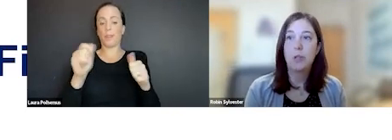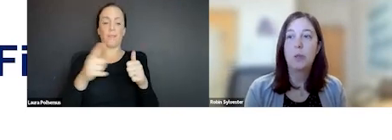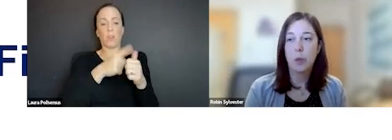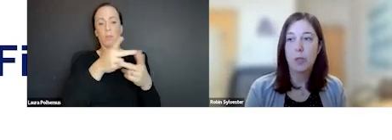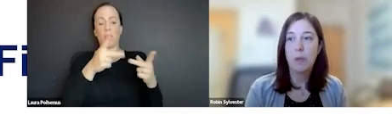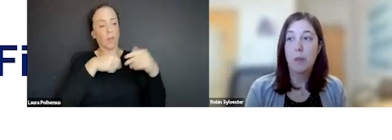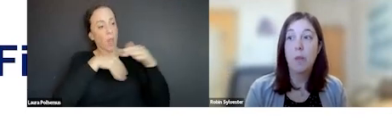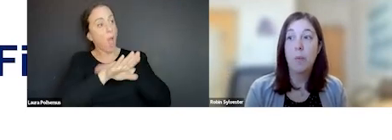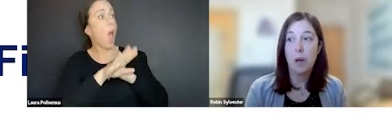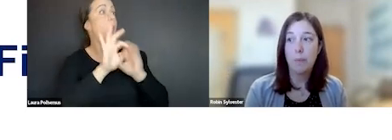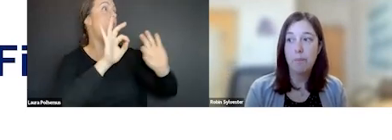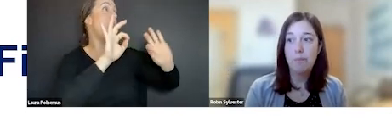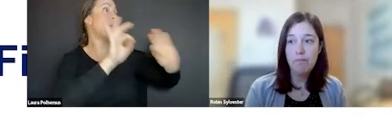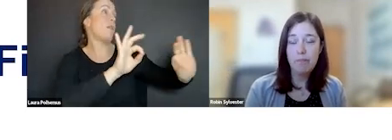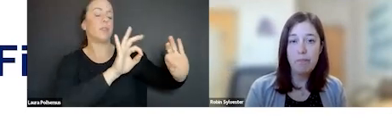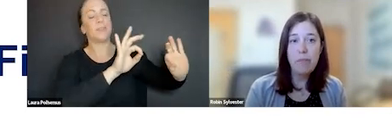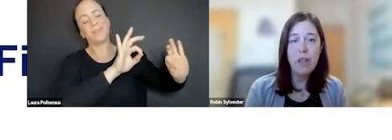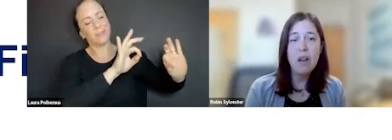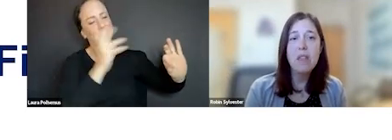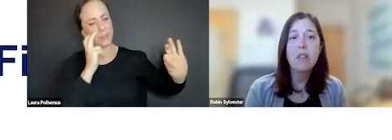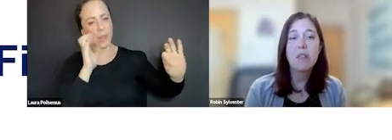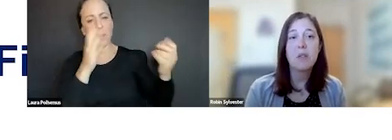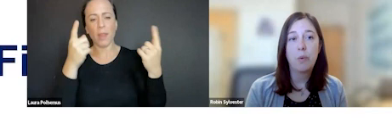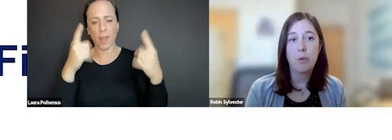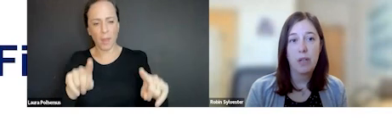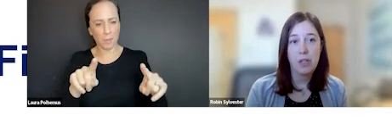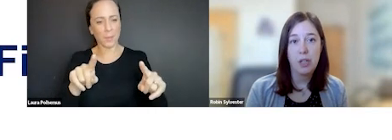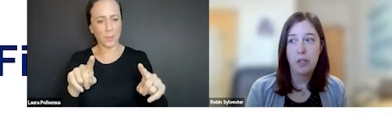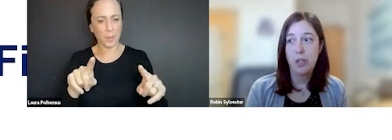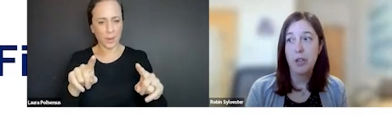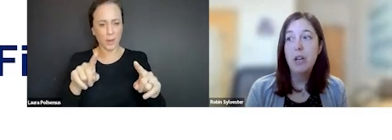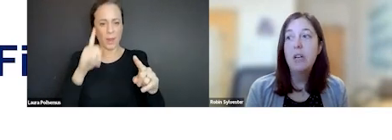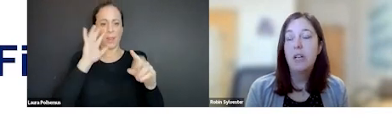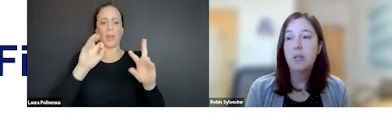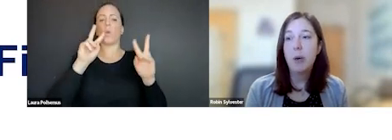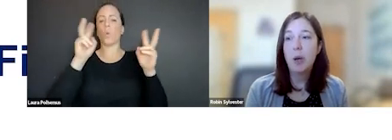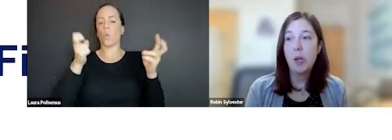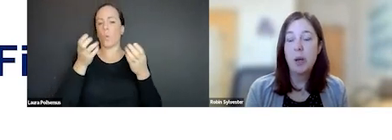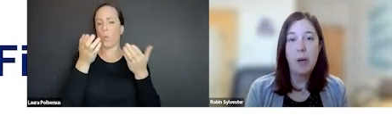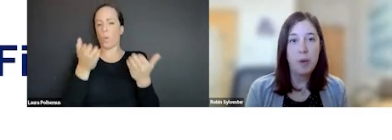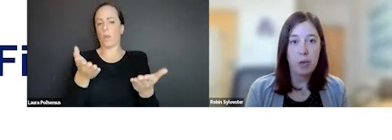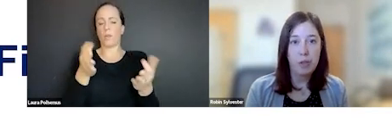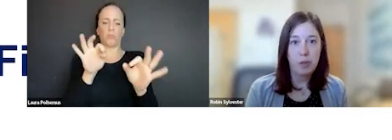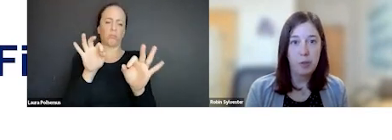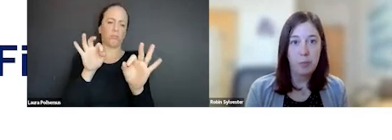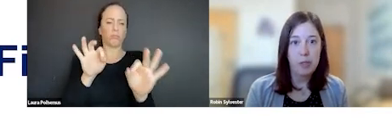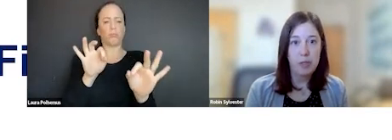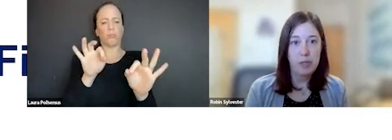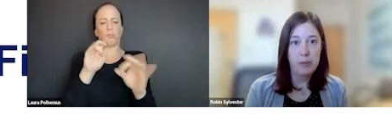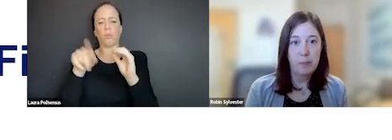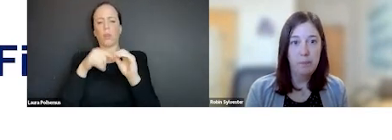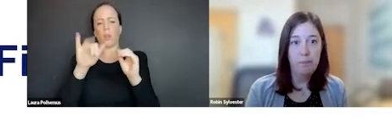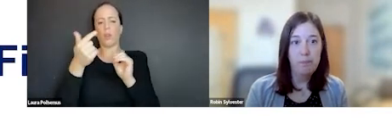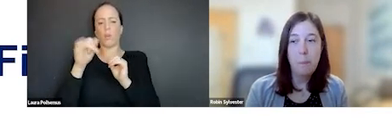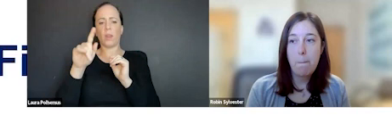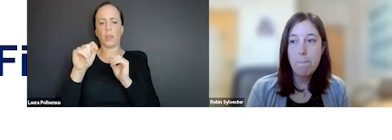walk into is going to be the one. And I think that this quote that I shared here is spot on about the grant search